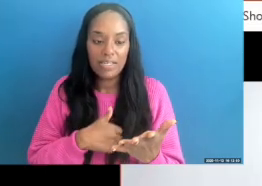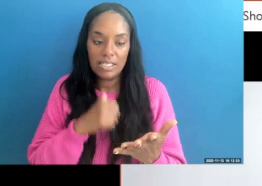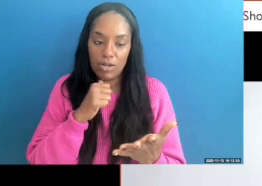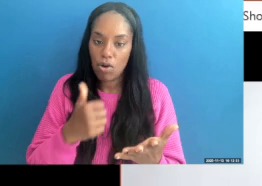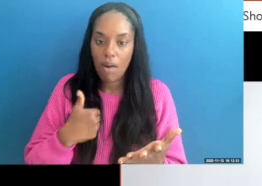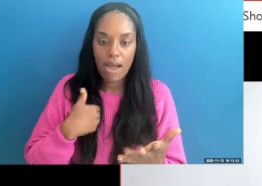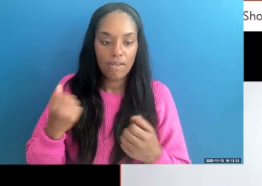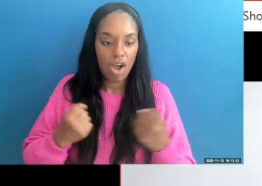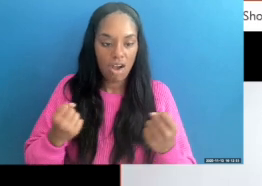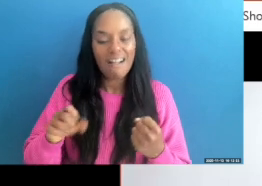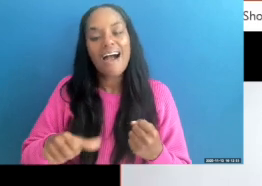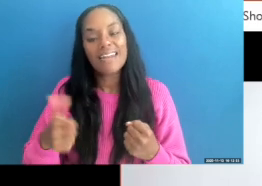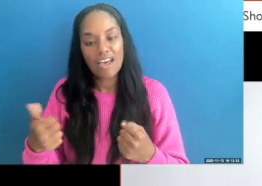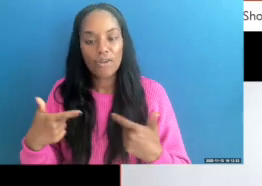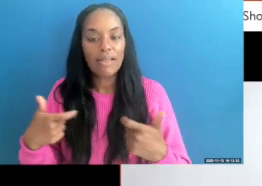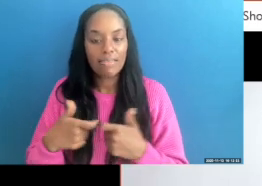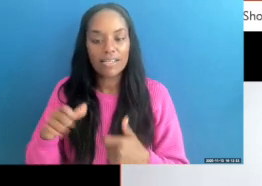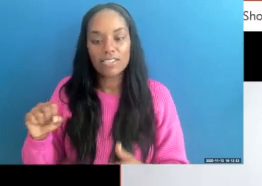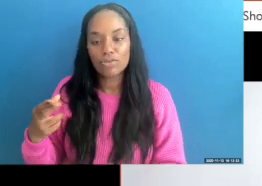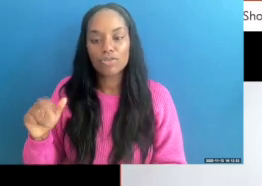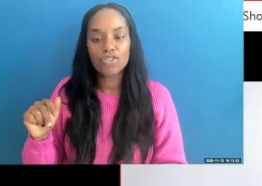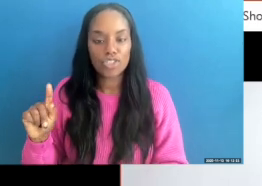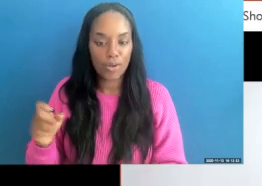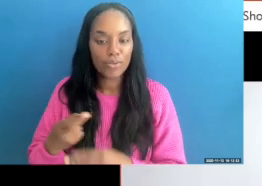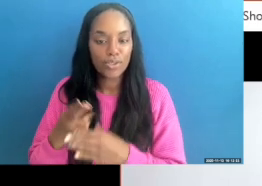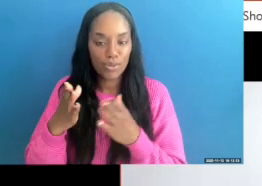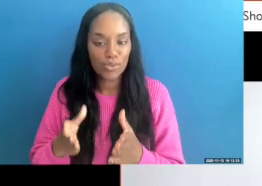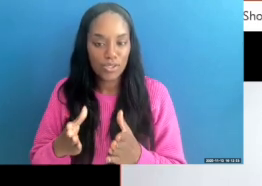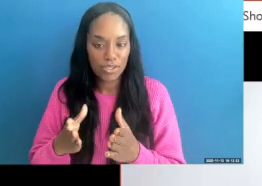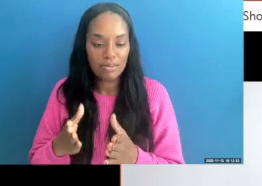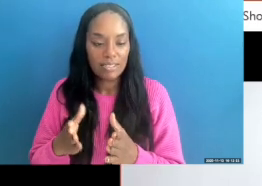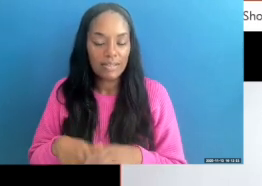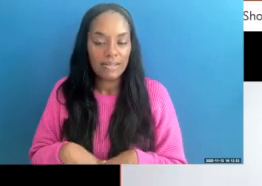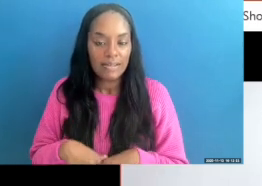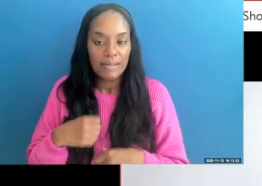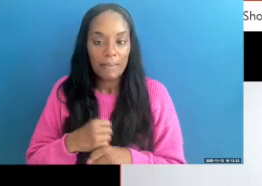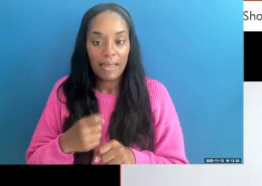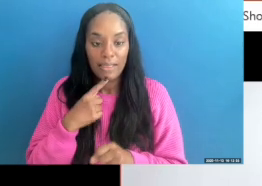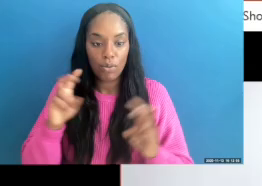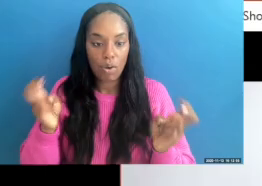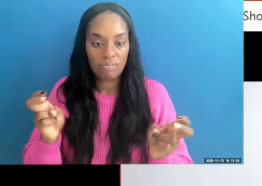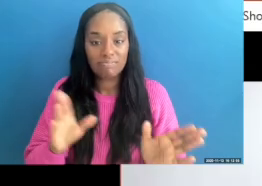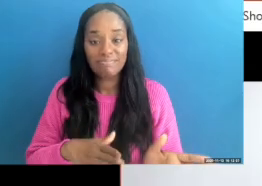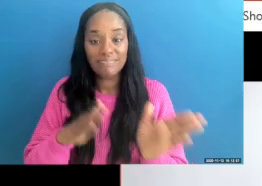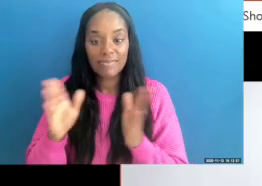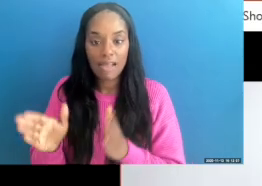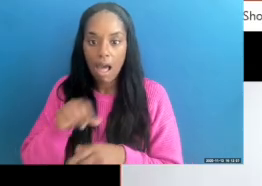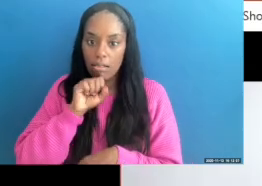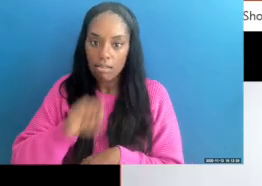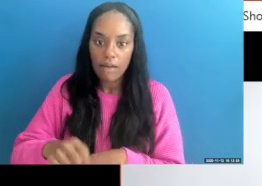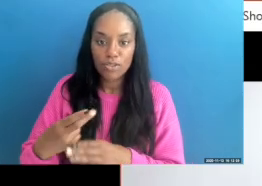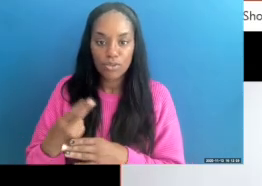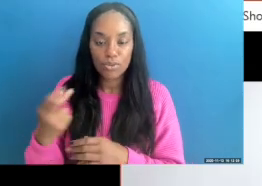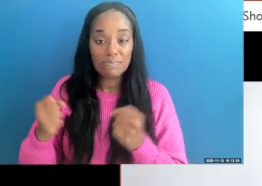a car. Another electric shuttle user of one of our projects made that code. I love to